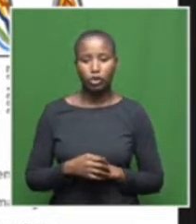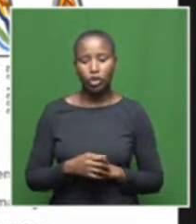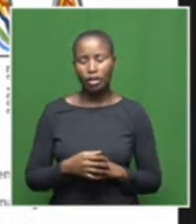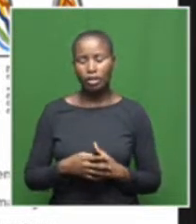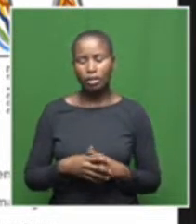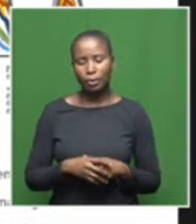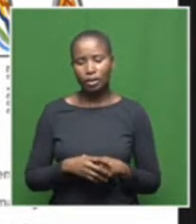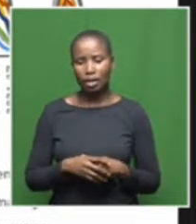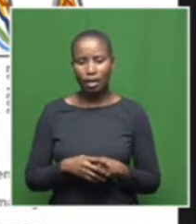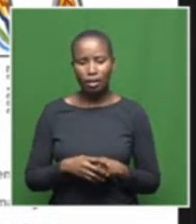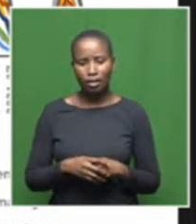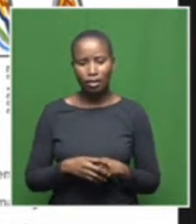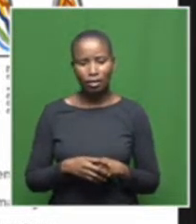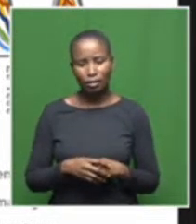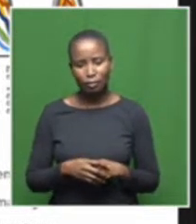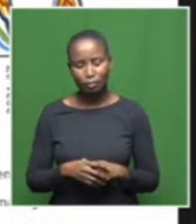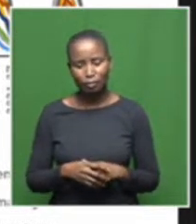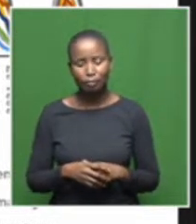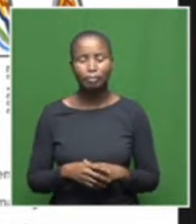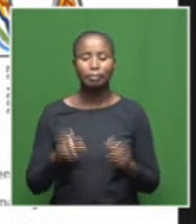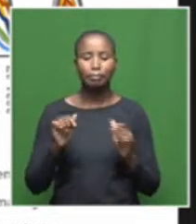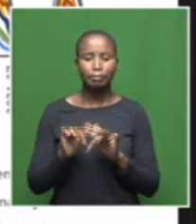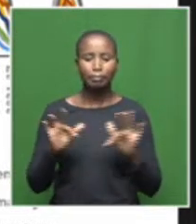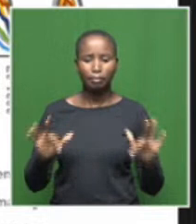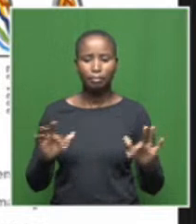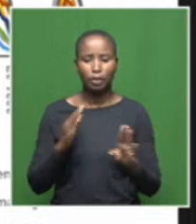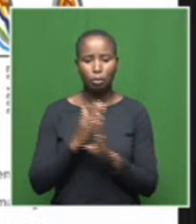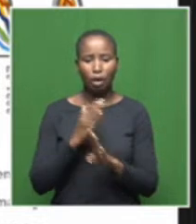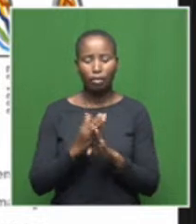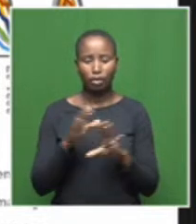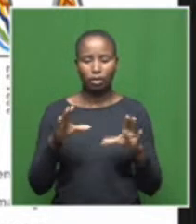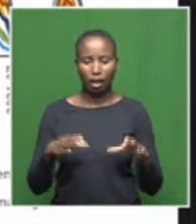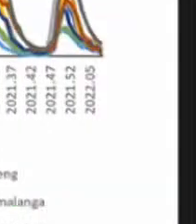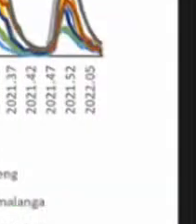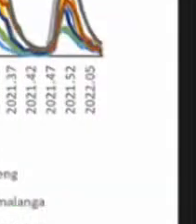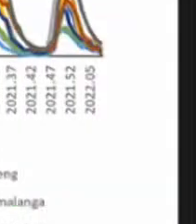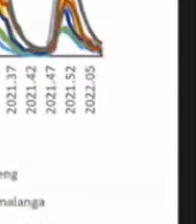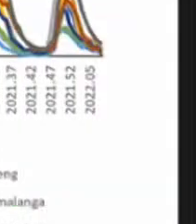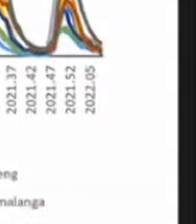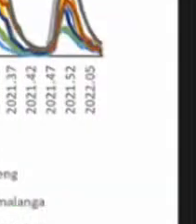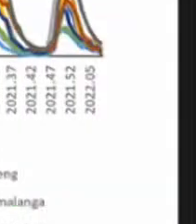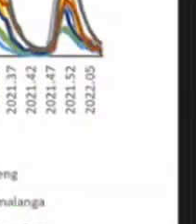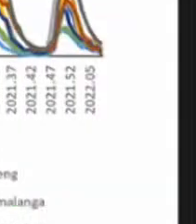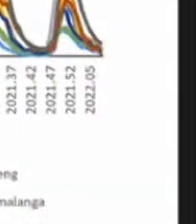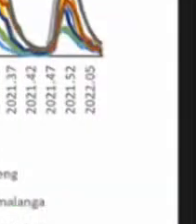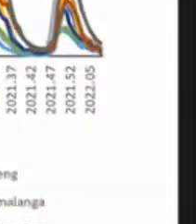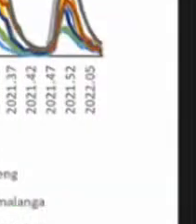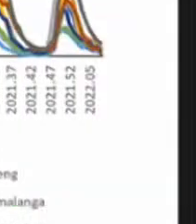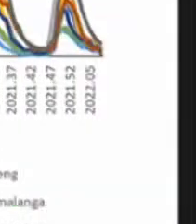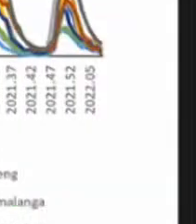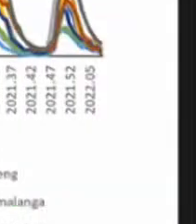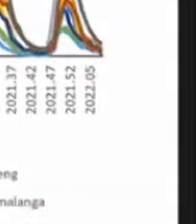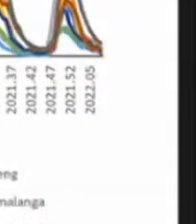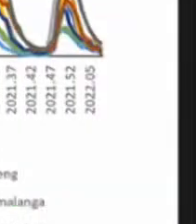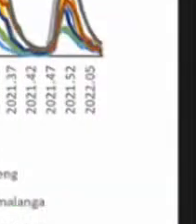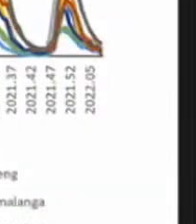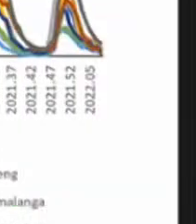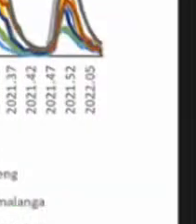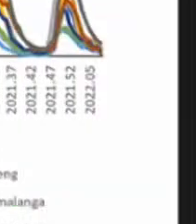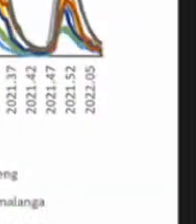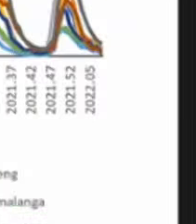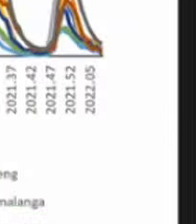the numbers of admission by public and private sector across all 4 waves. And you can see particularly in the second and last